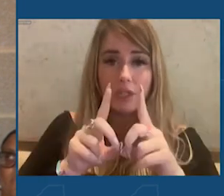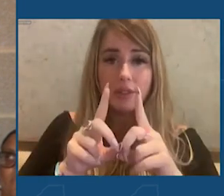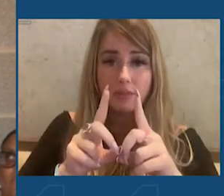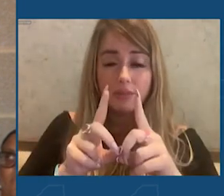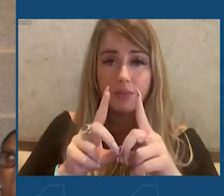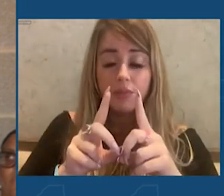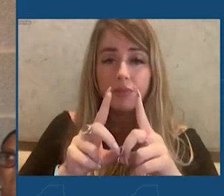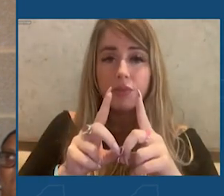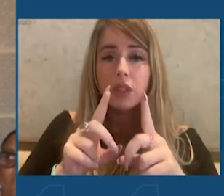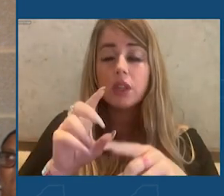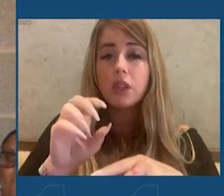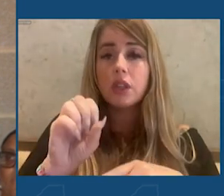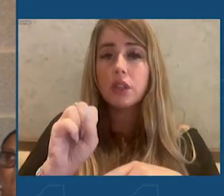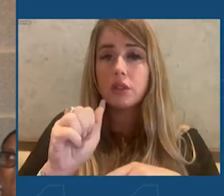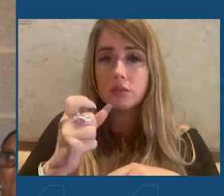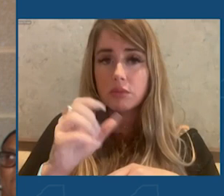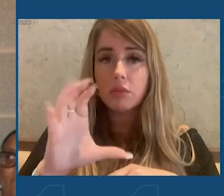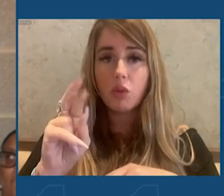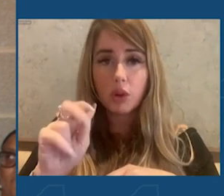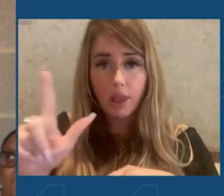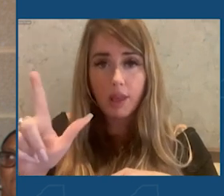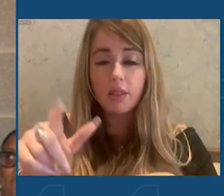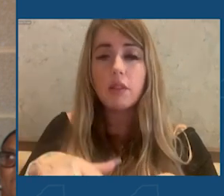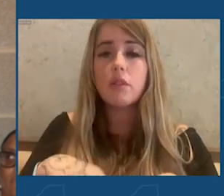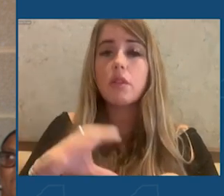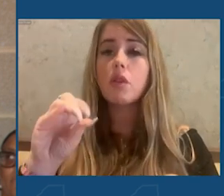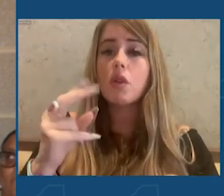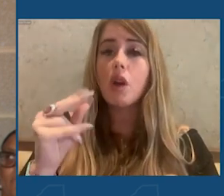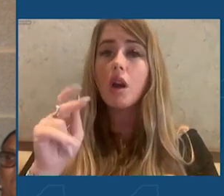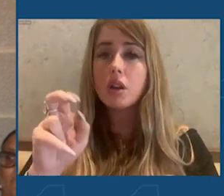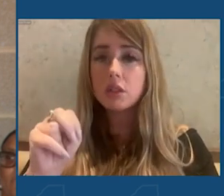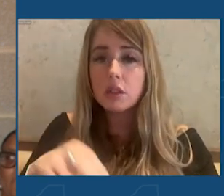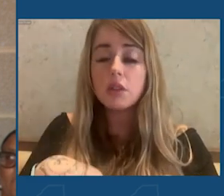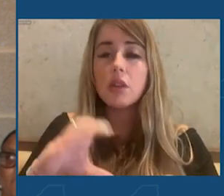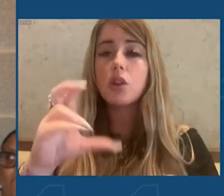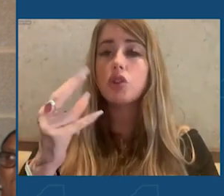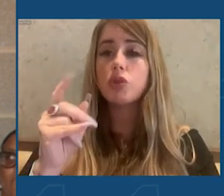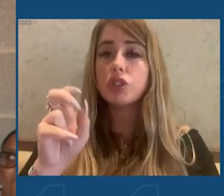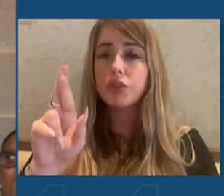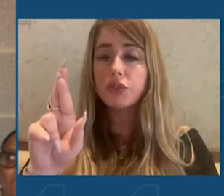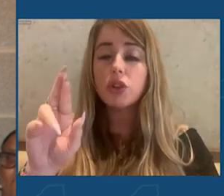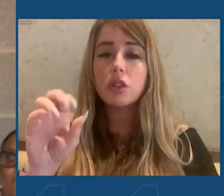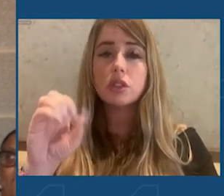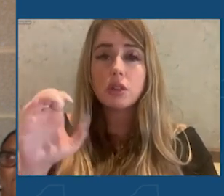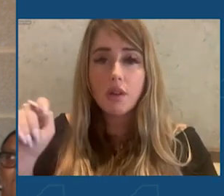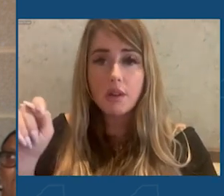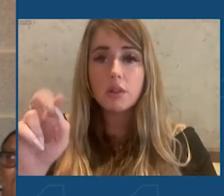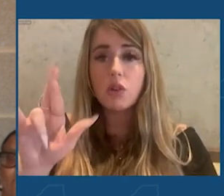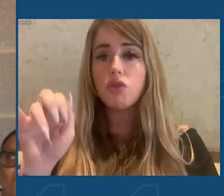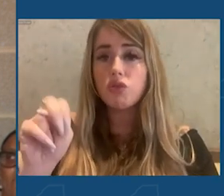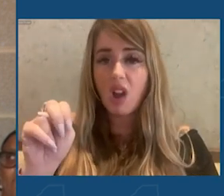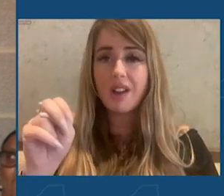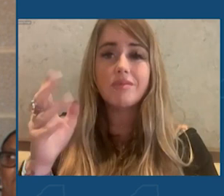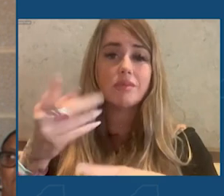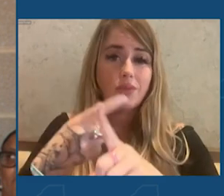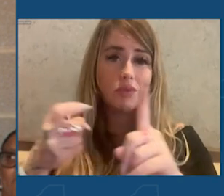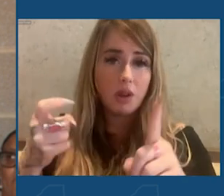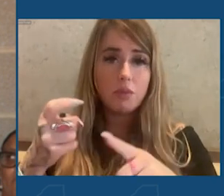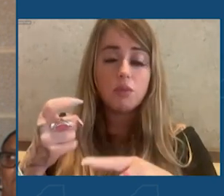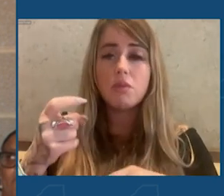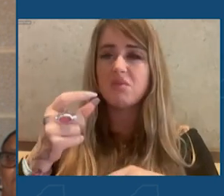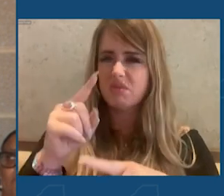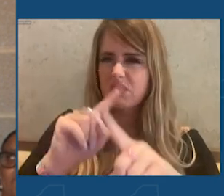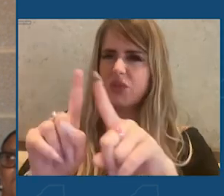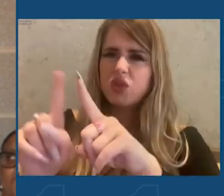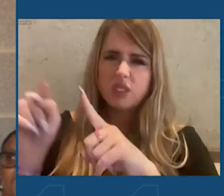Hornell, Devin Snyder of Cohocton, Christopher Scott of Tyrone, and Ryan Jane of Corning.